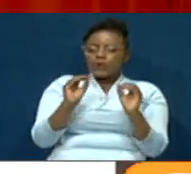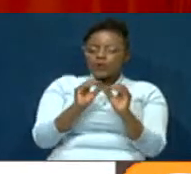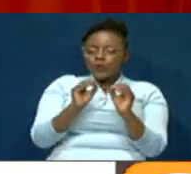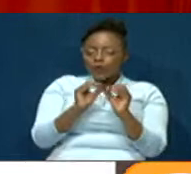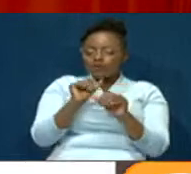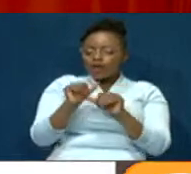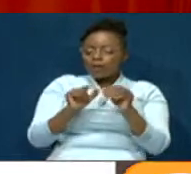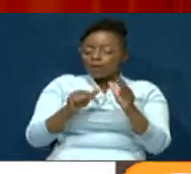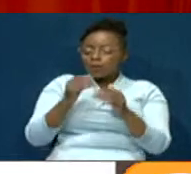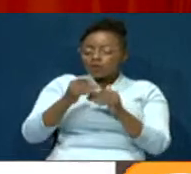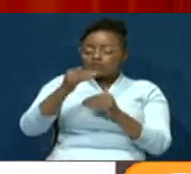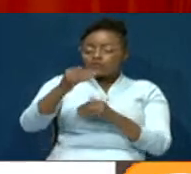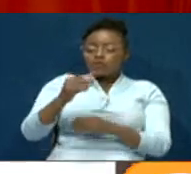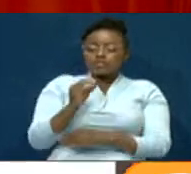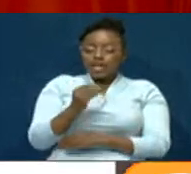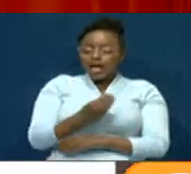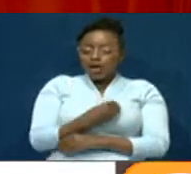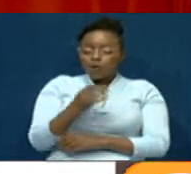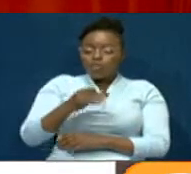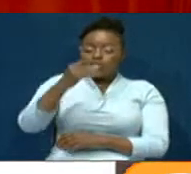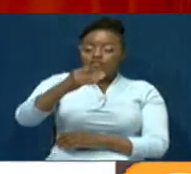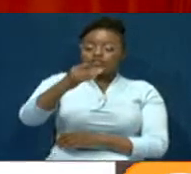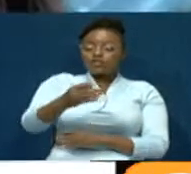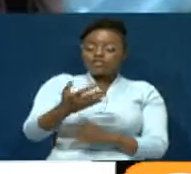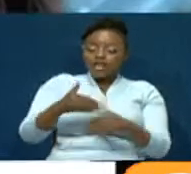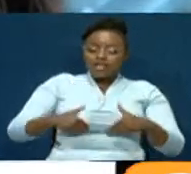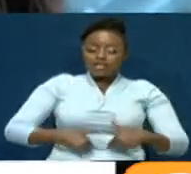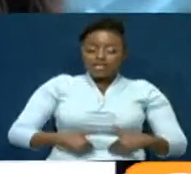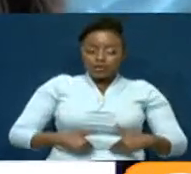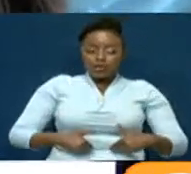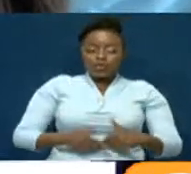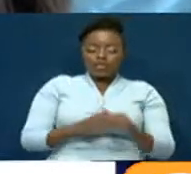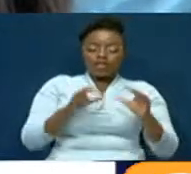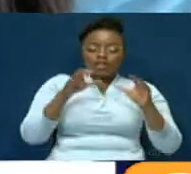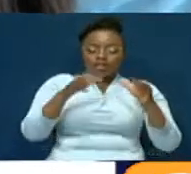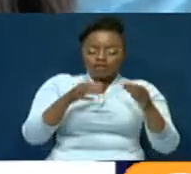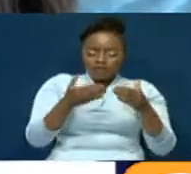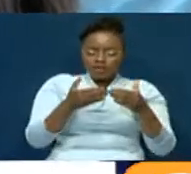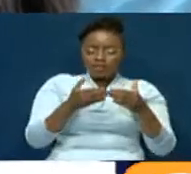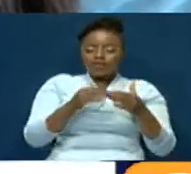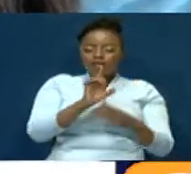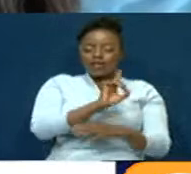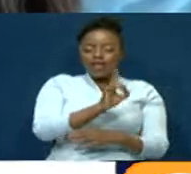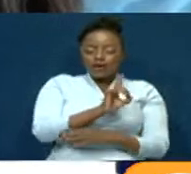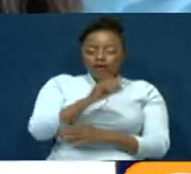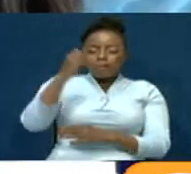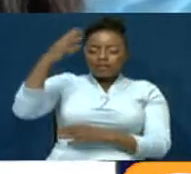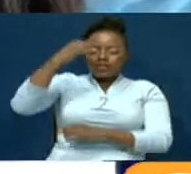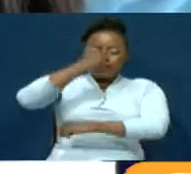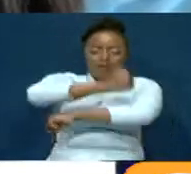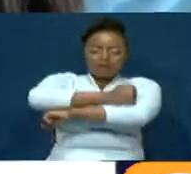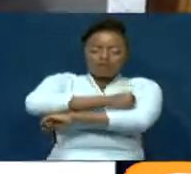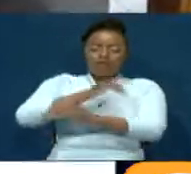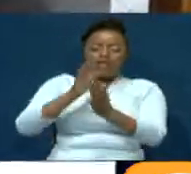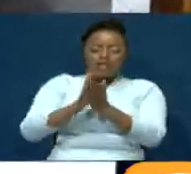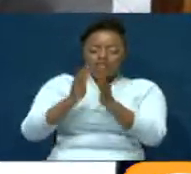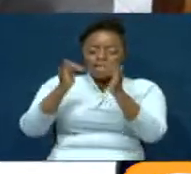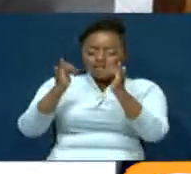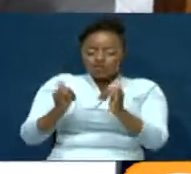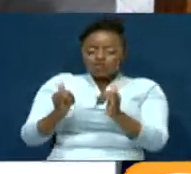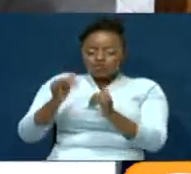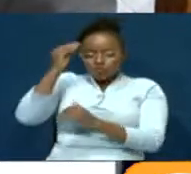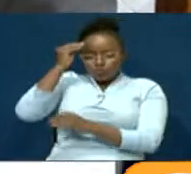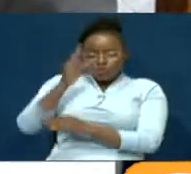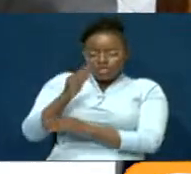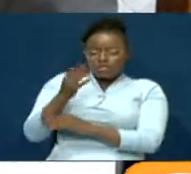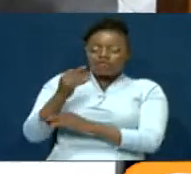about our future. The future is yours. The cohorts of the inaugural Nairobi Summer School, as well as the freshmen,